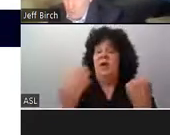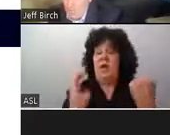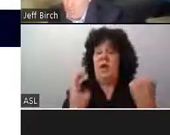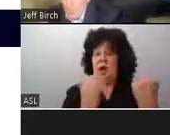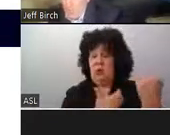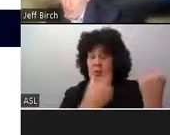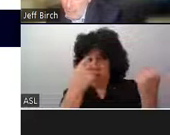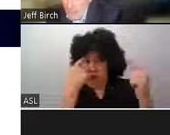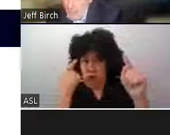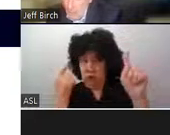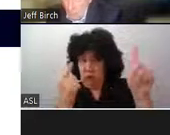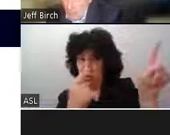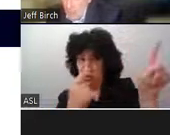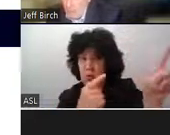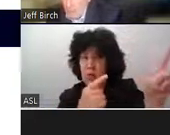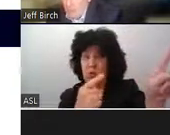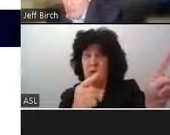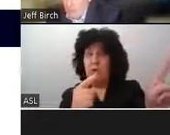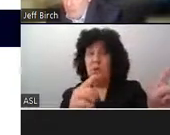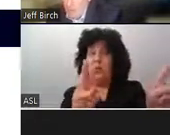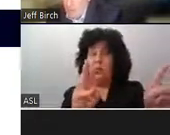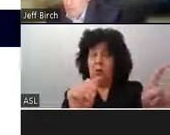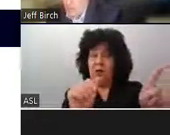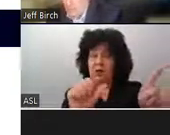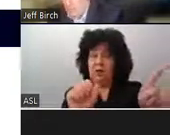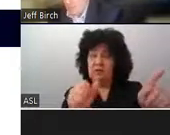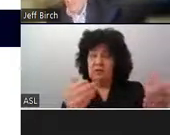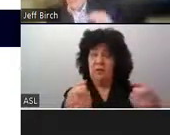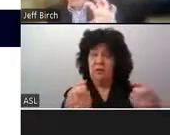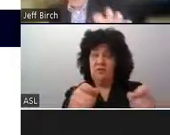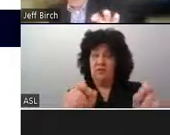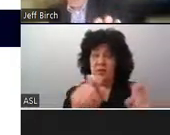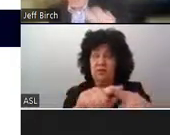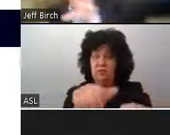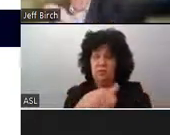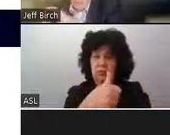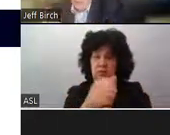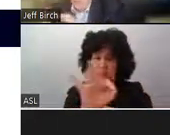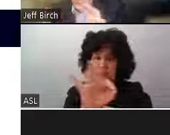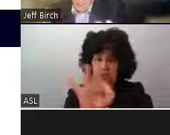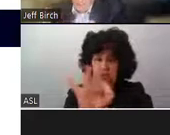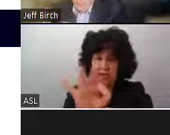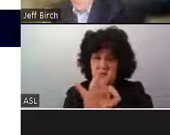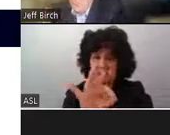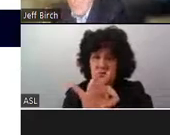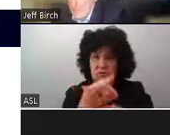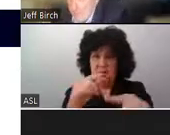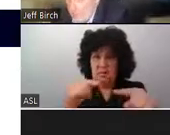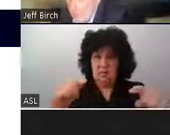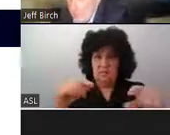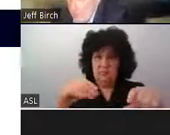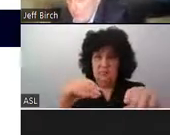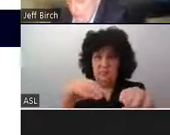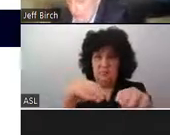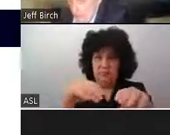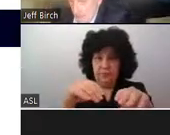to try to put those functionalities that were in CSUN that were into FATAS